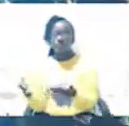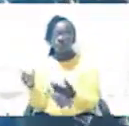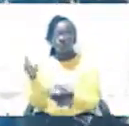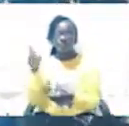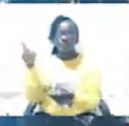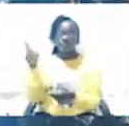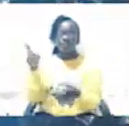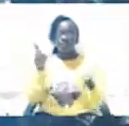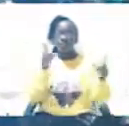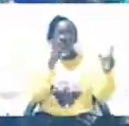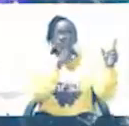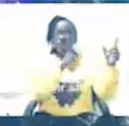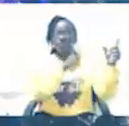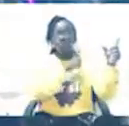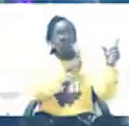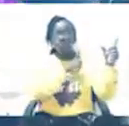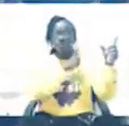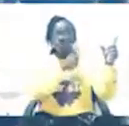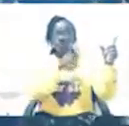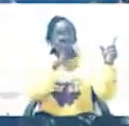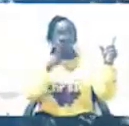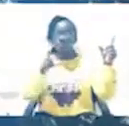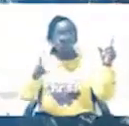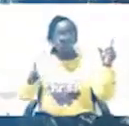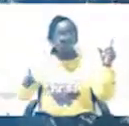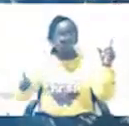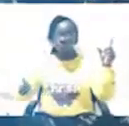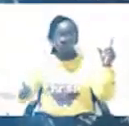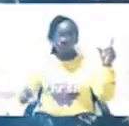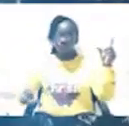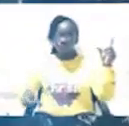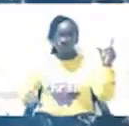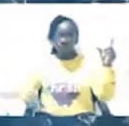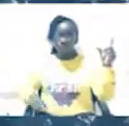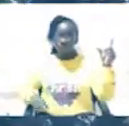Lord. Yes,